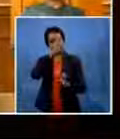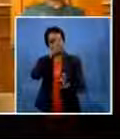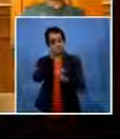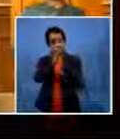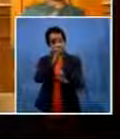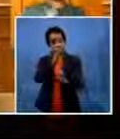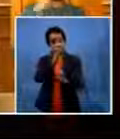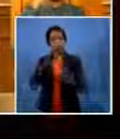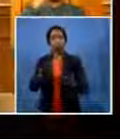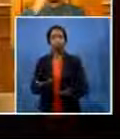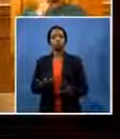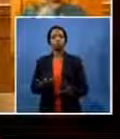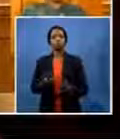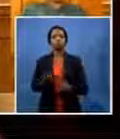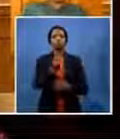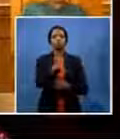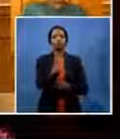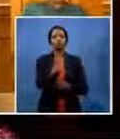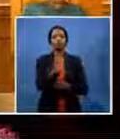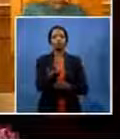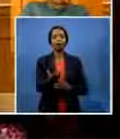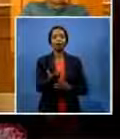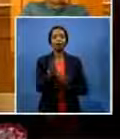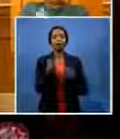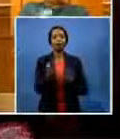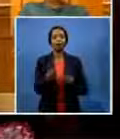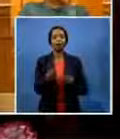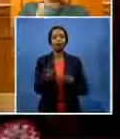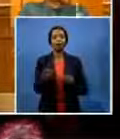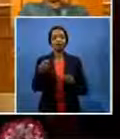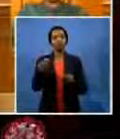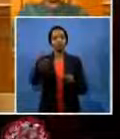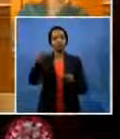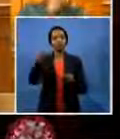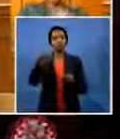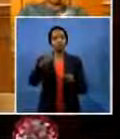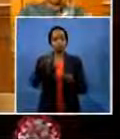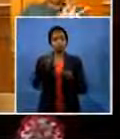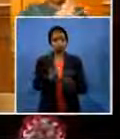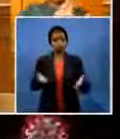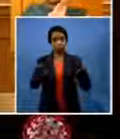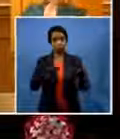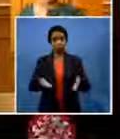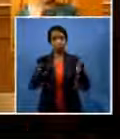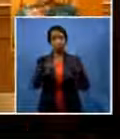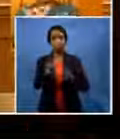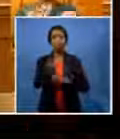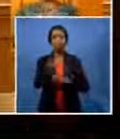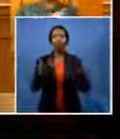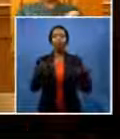The interest rate margins on these loans and in direct injections, if you